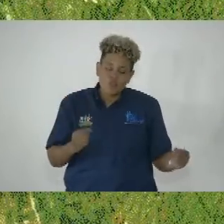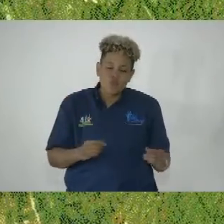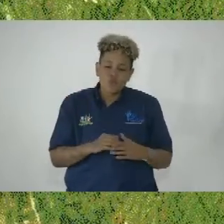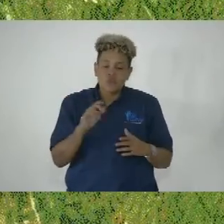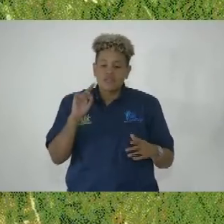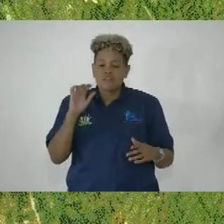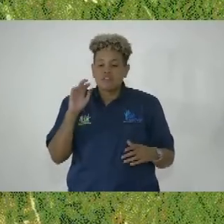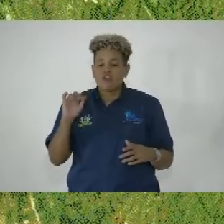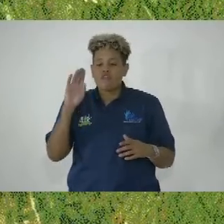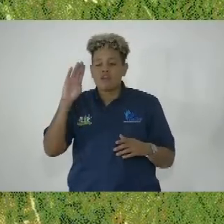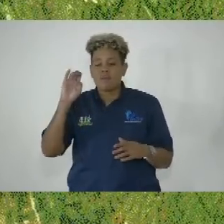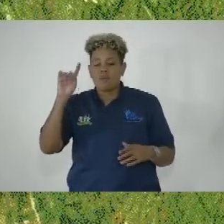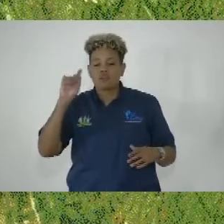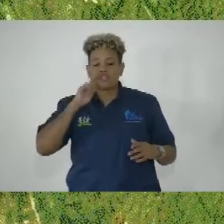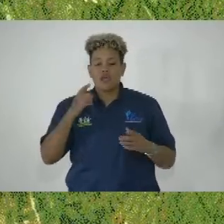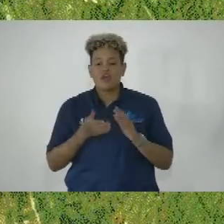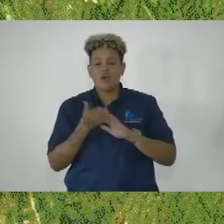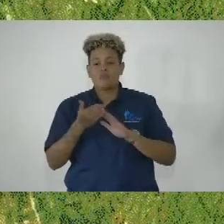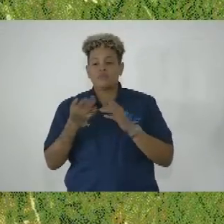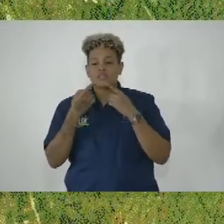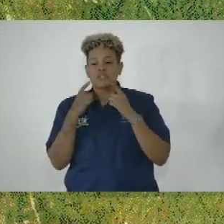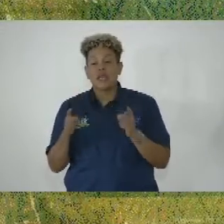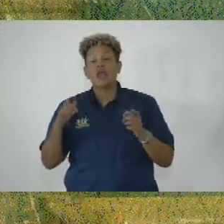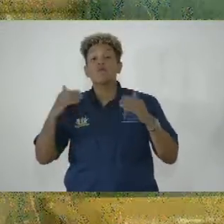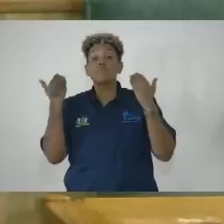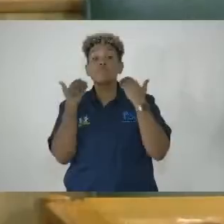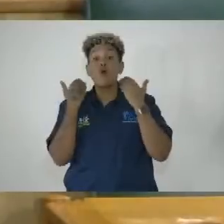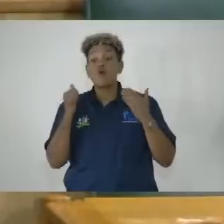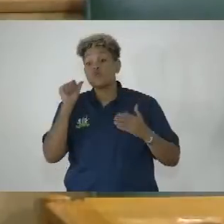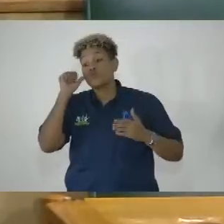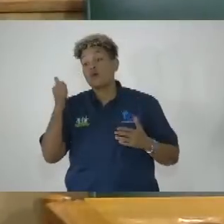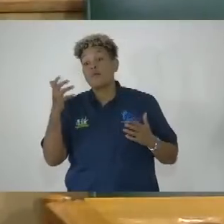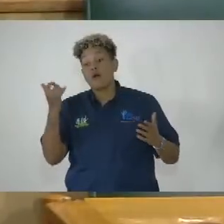Bauxite Operations Limited declares bankruptcy tomorrow,